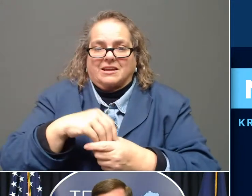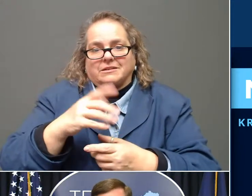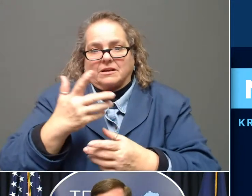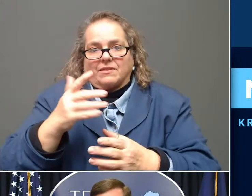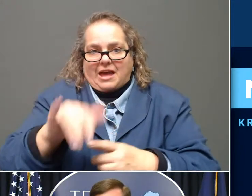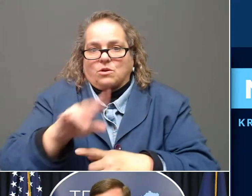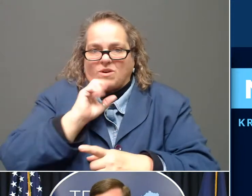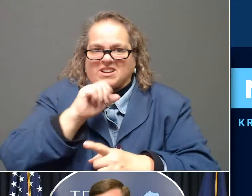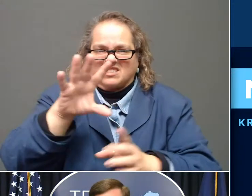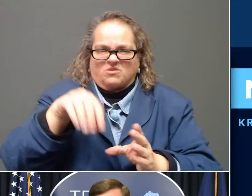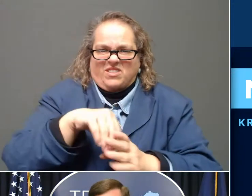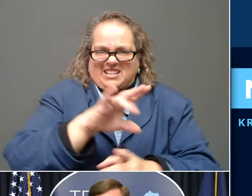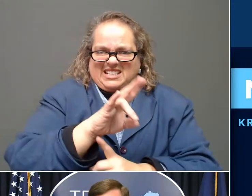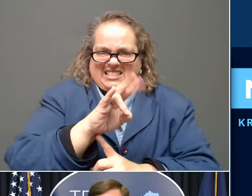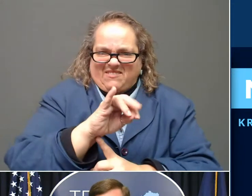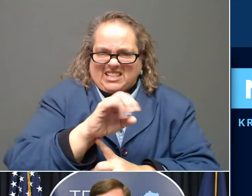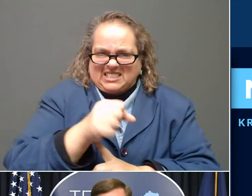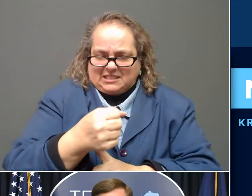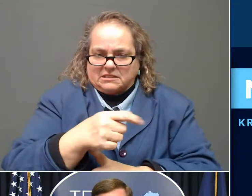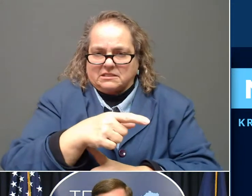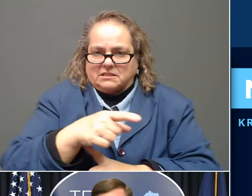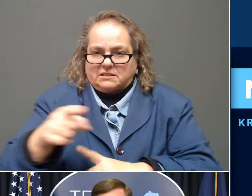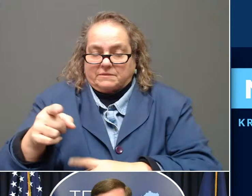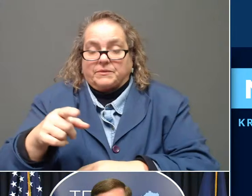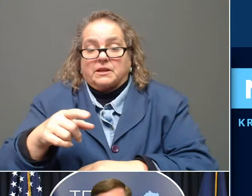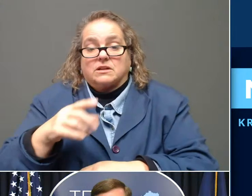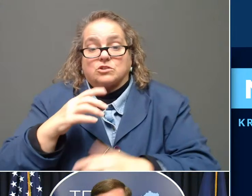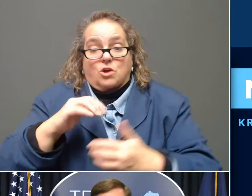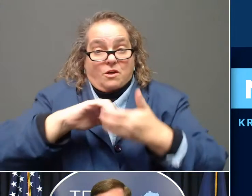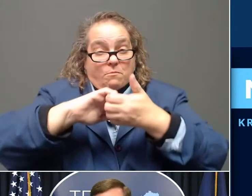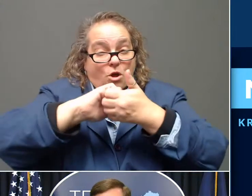866-211-5320. Appointments can also be reached by going through